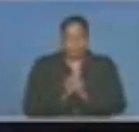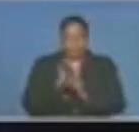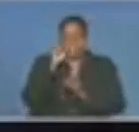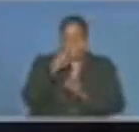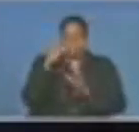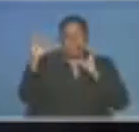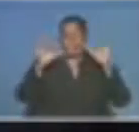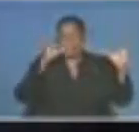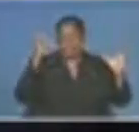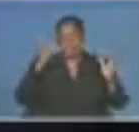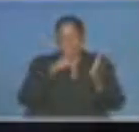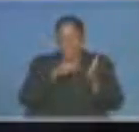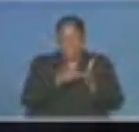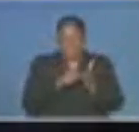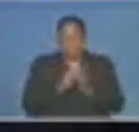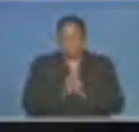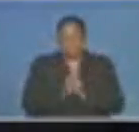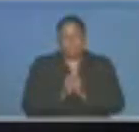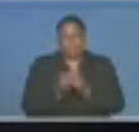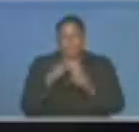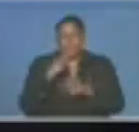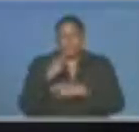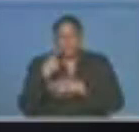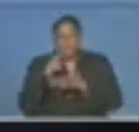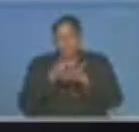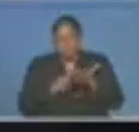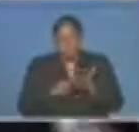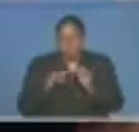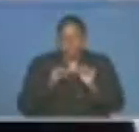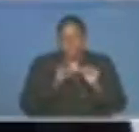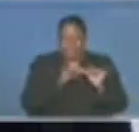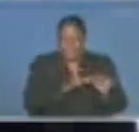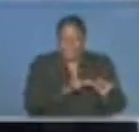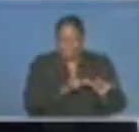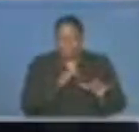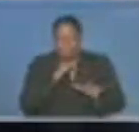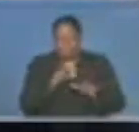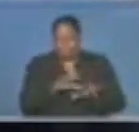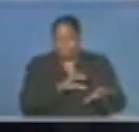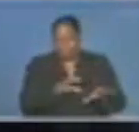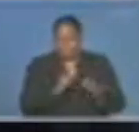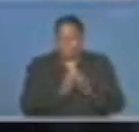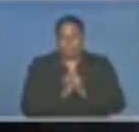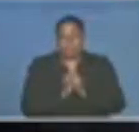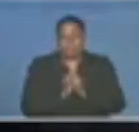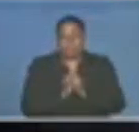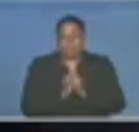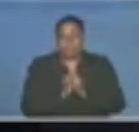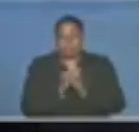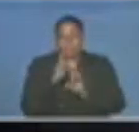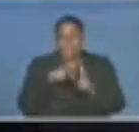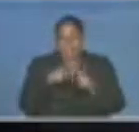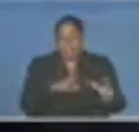this, we have to be sober about what we have left undone and